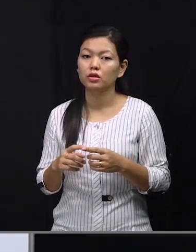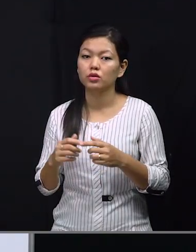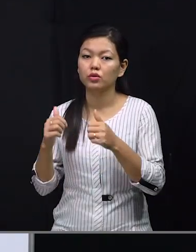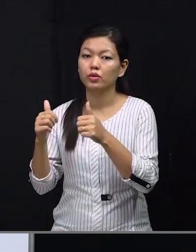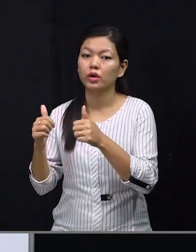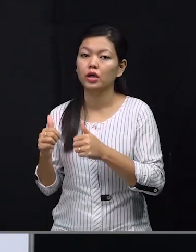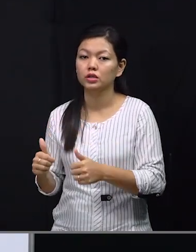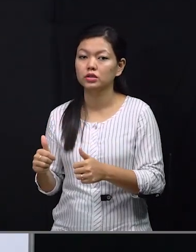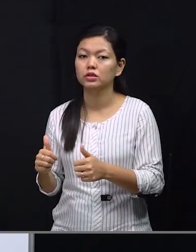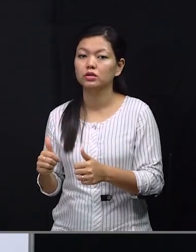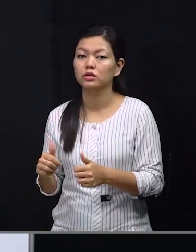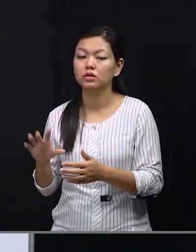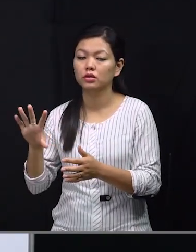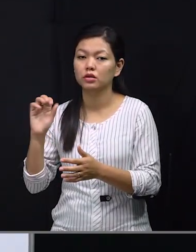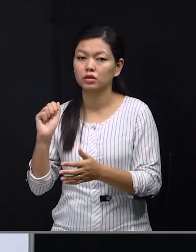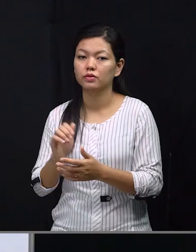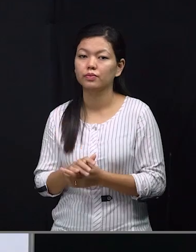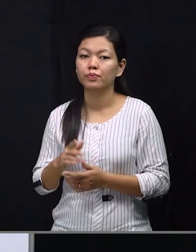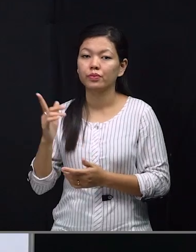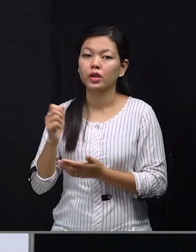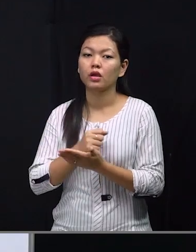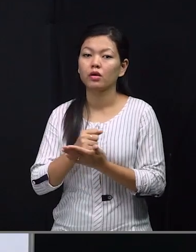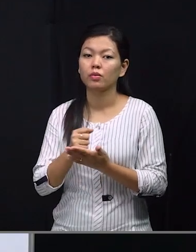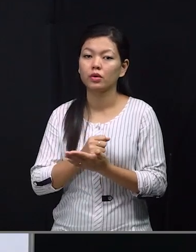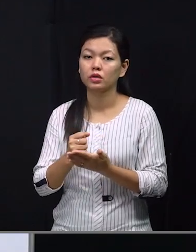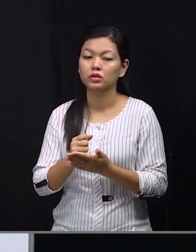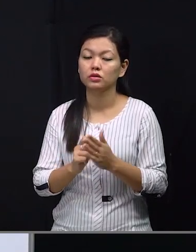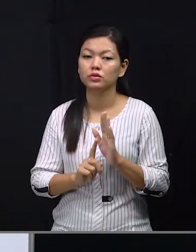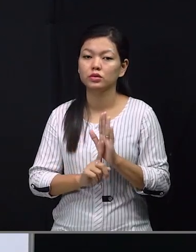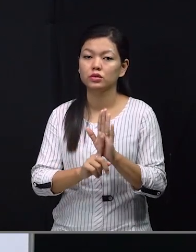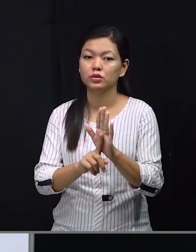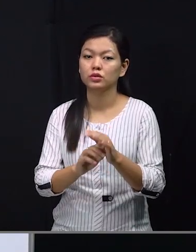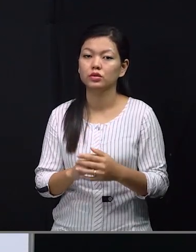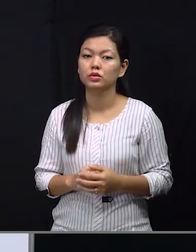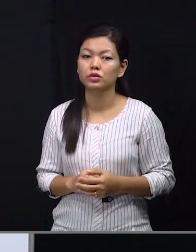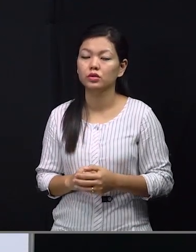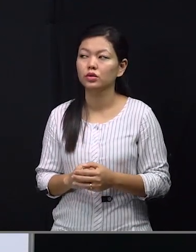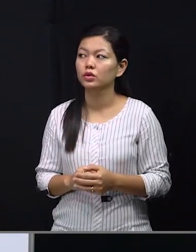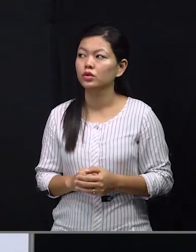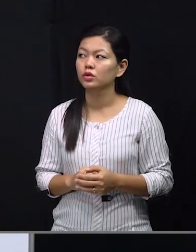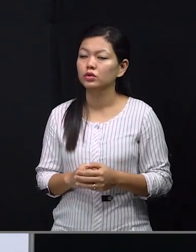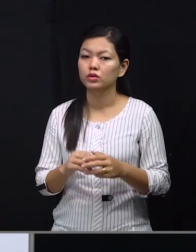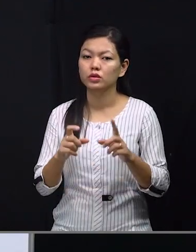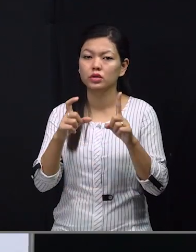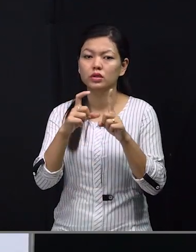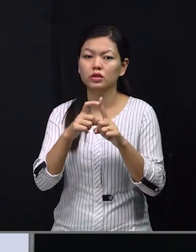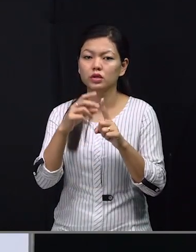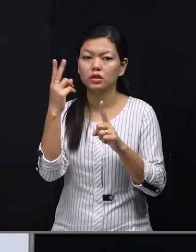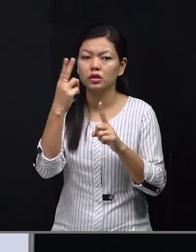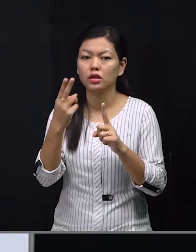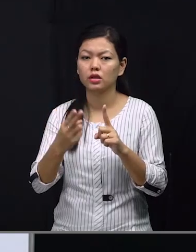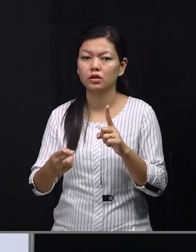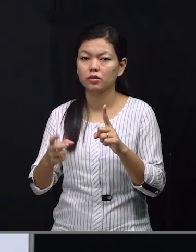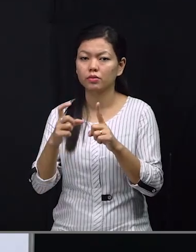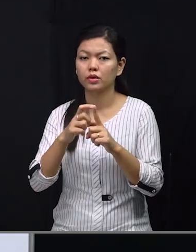here. We take a primary aromatic amine like aniline